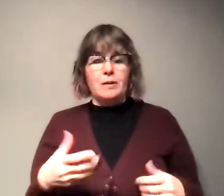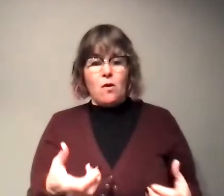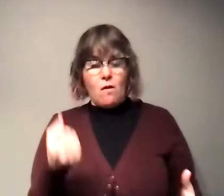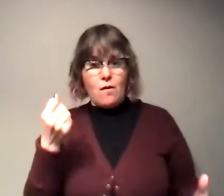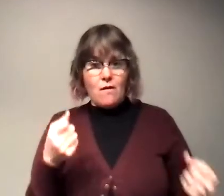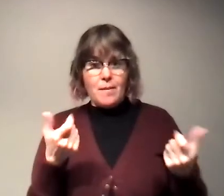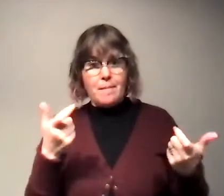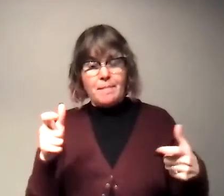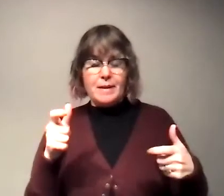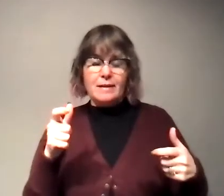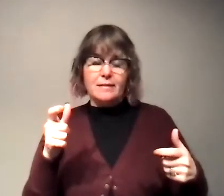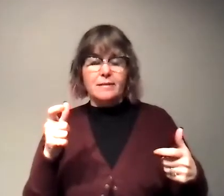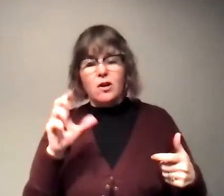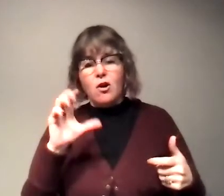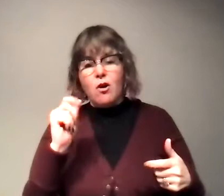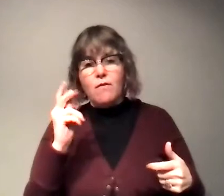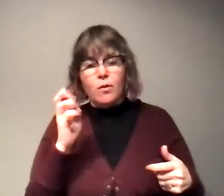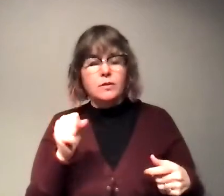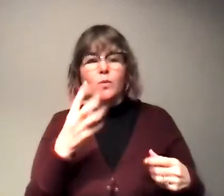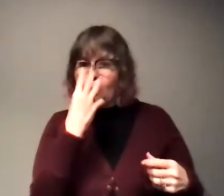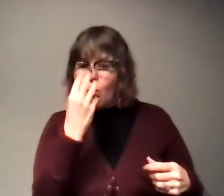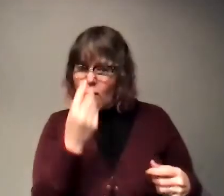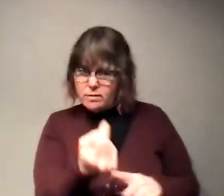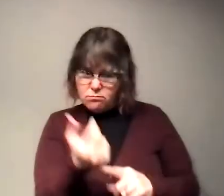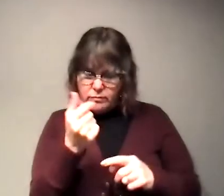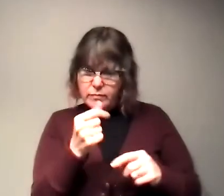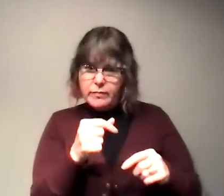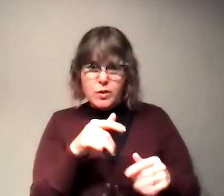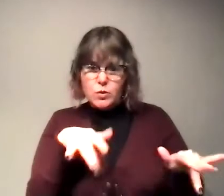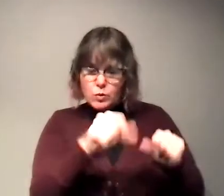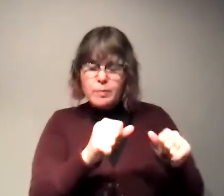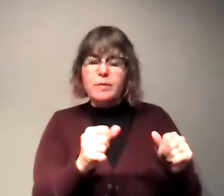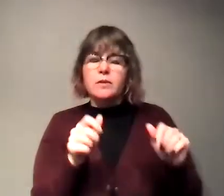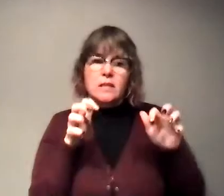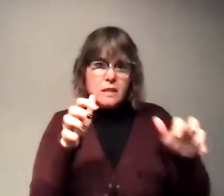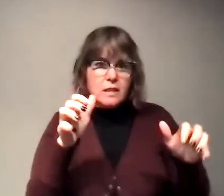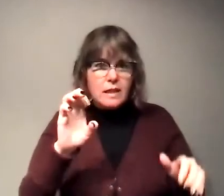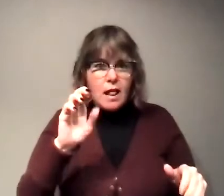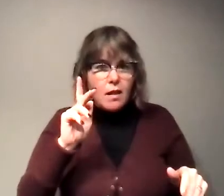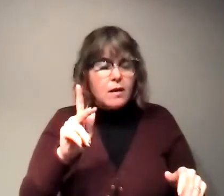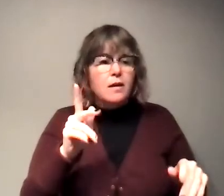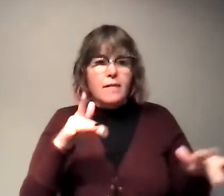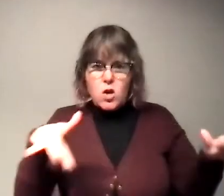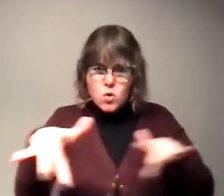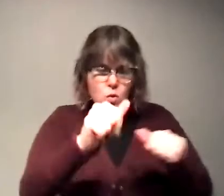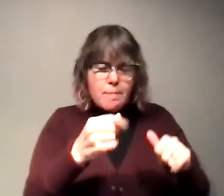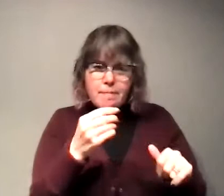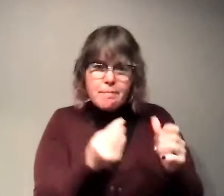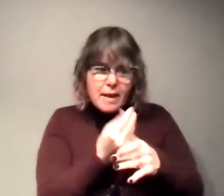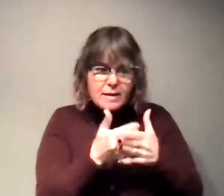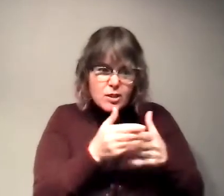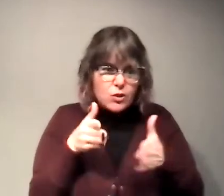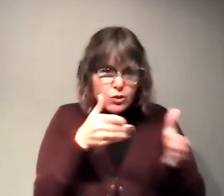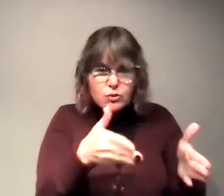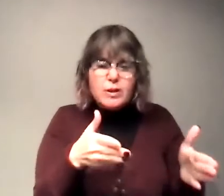big carnivores, so when they removed the wolves from the system, then there were too many elk, and the elk ate all the plants next to the stream, and then the